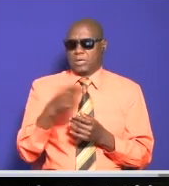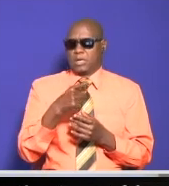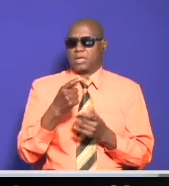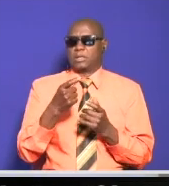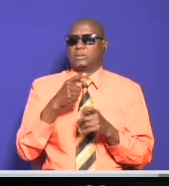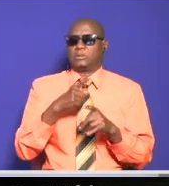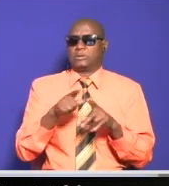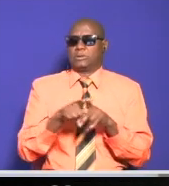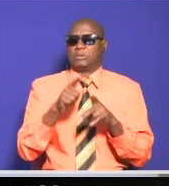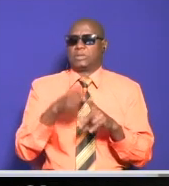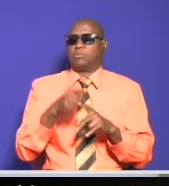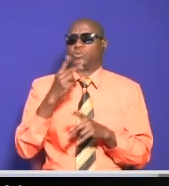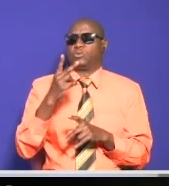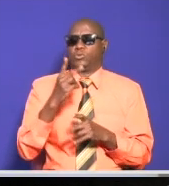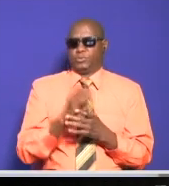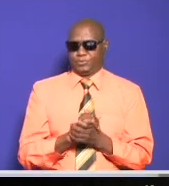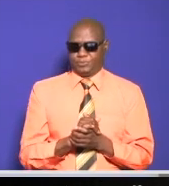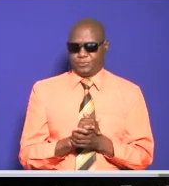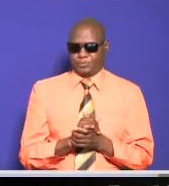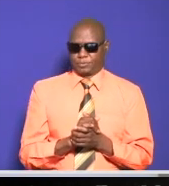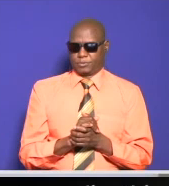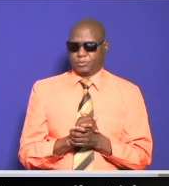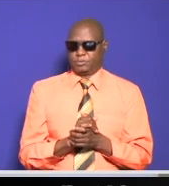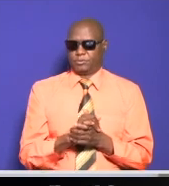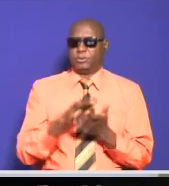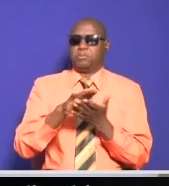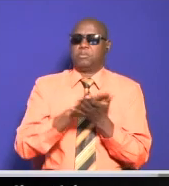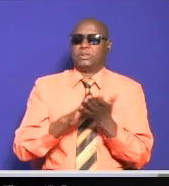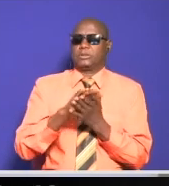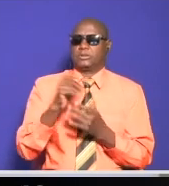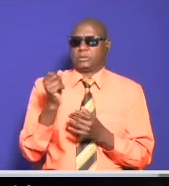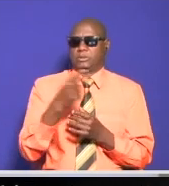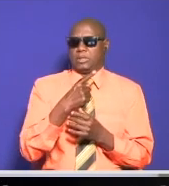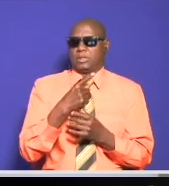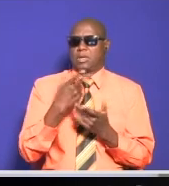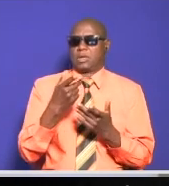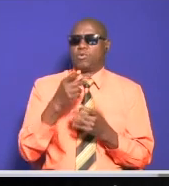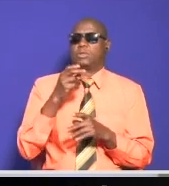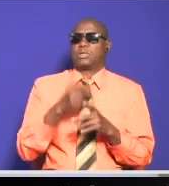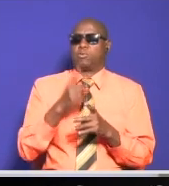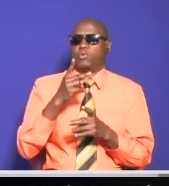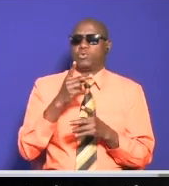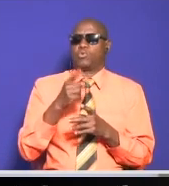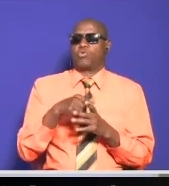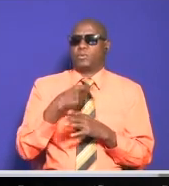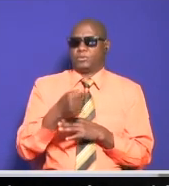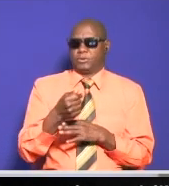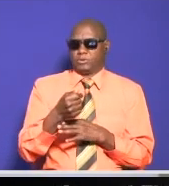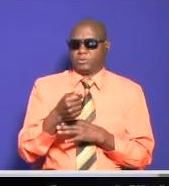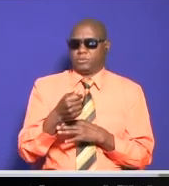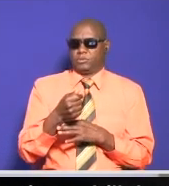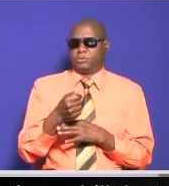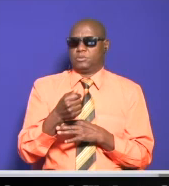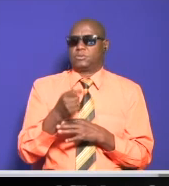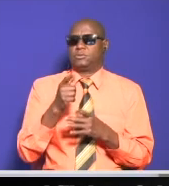retreat allowance in addition to the basic salary amounts to double compensation and consequently